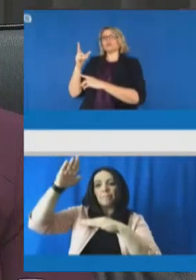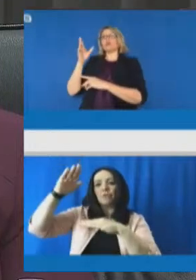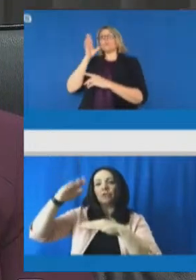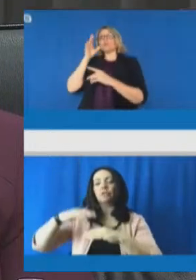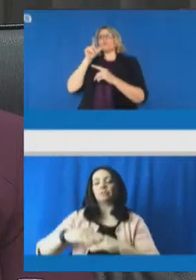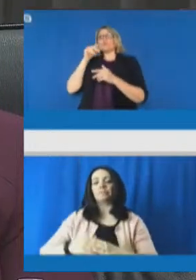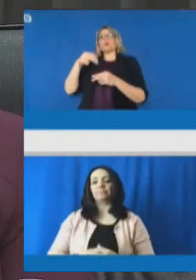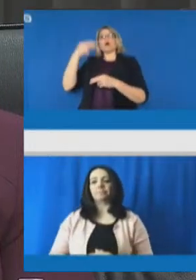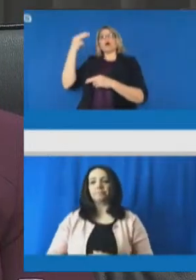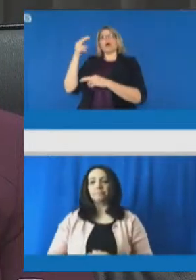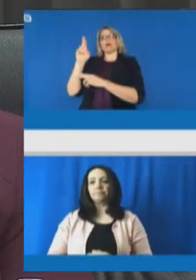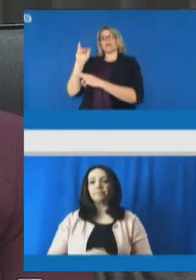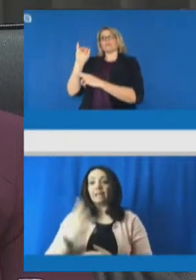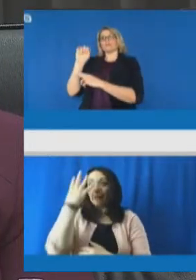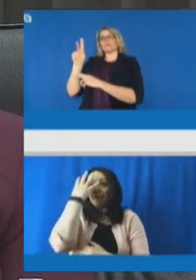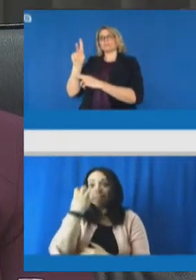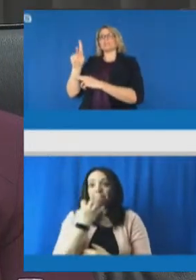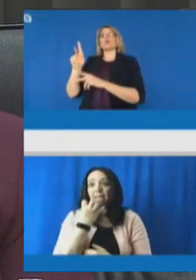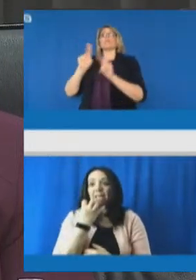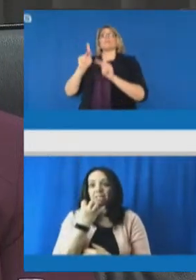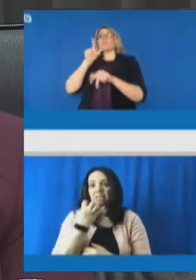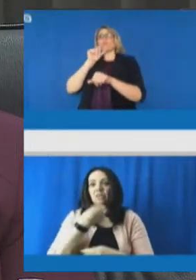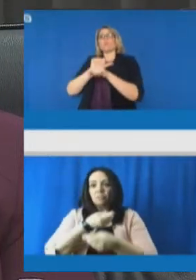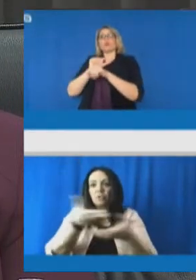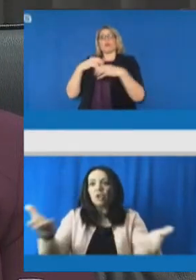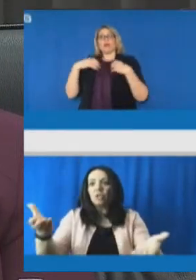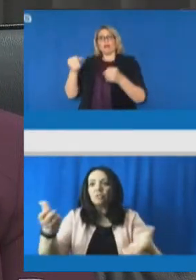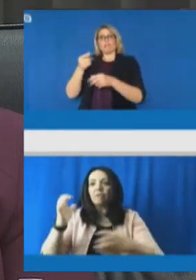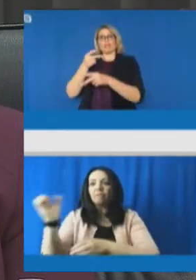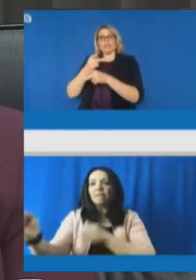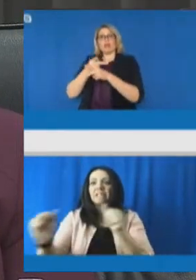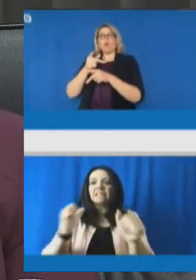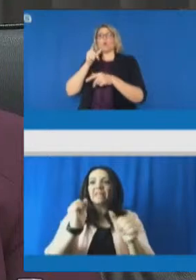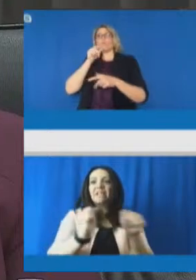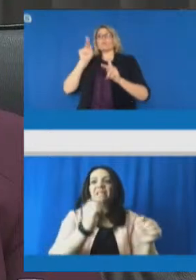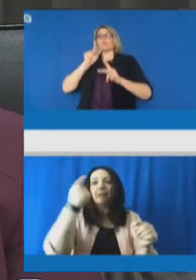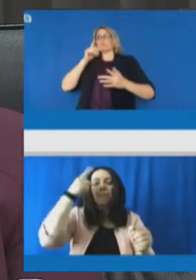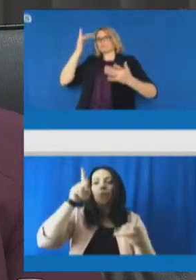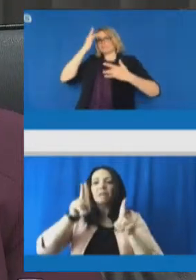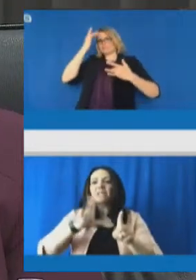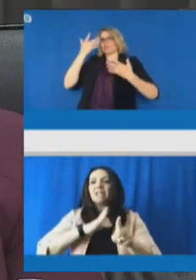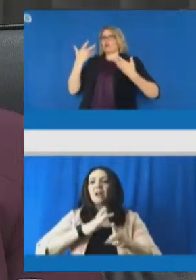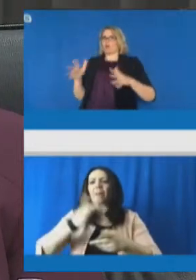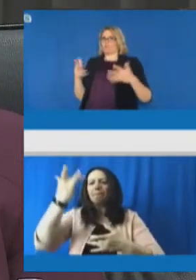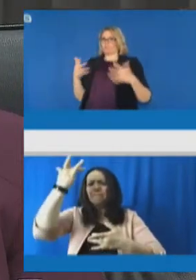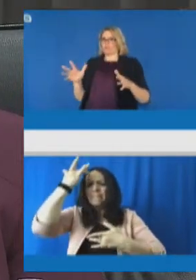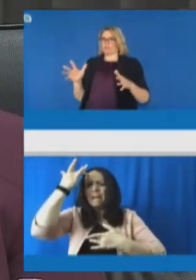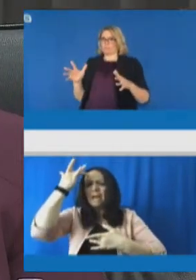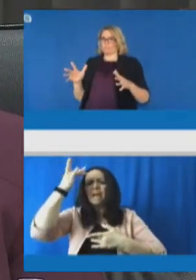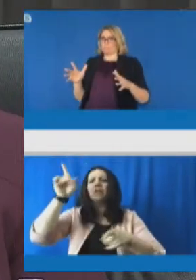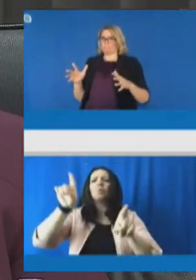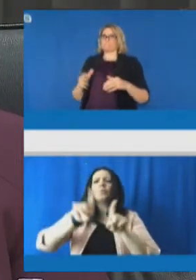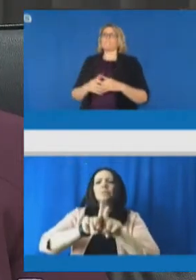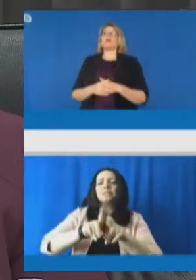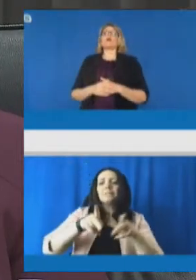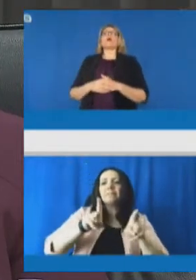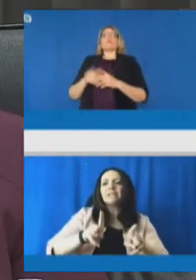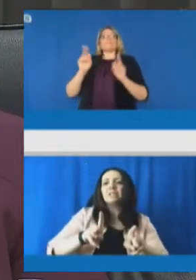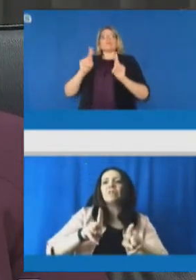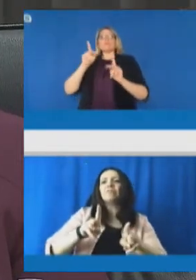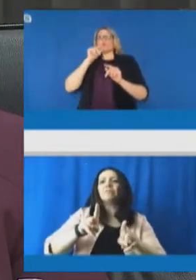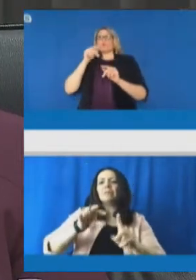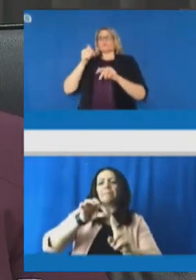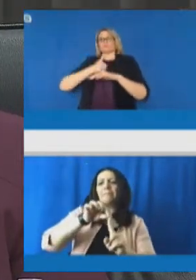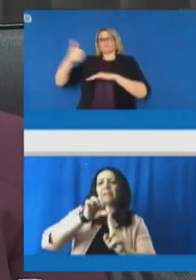people aged 40 to 59 who are vulnerable to infection due to medical conditions. And we will have some information that we'll be sending out to